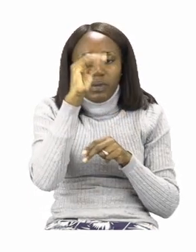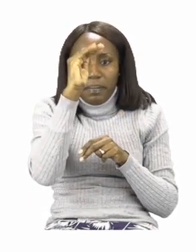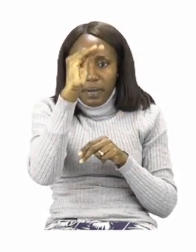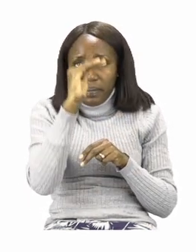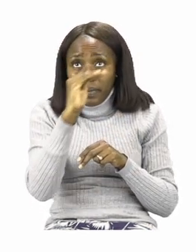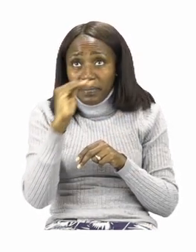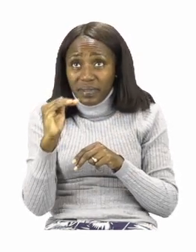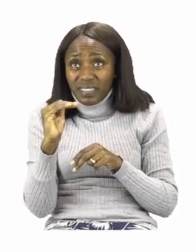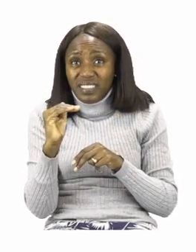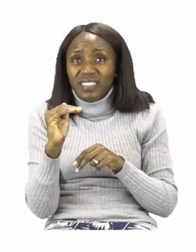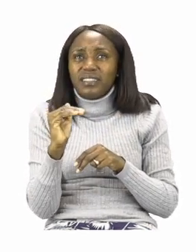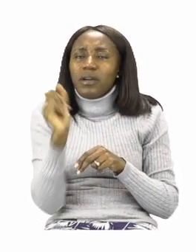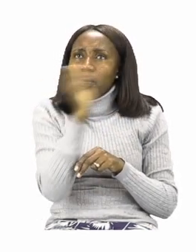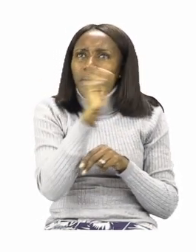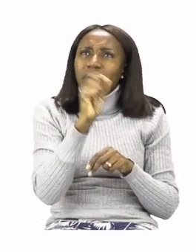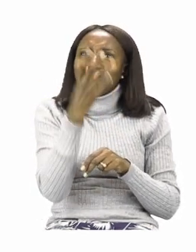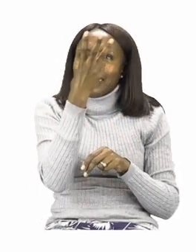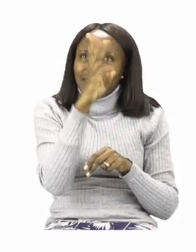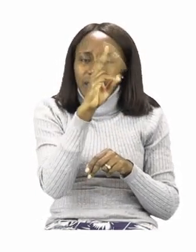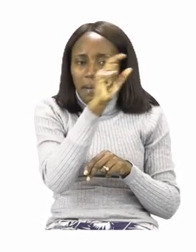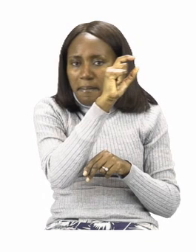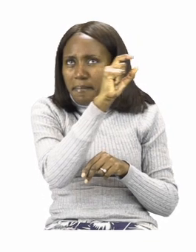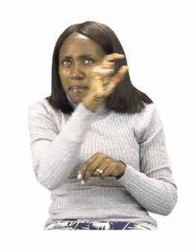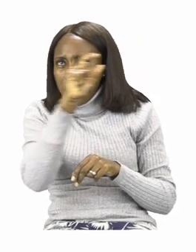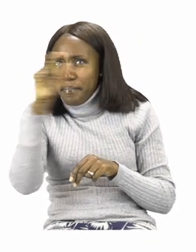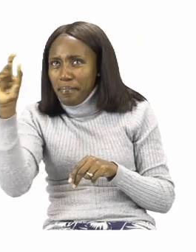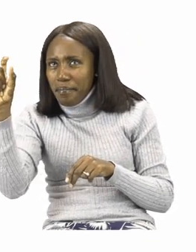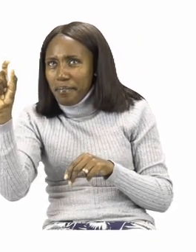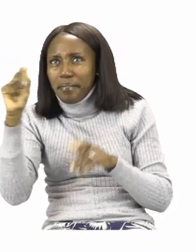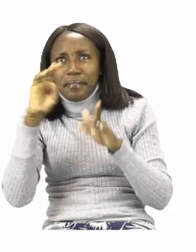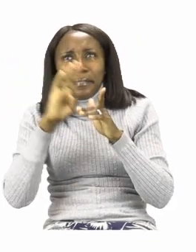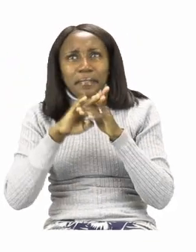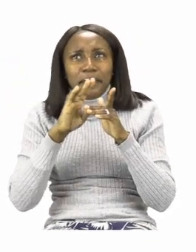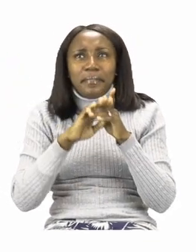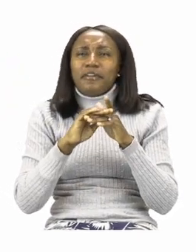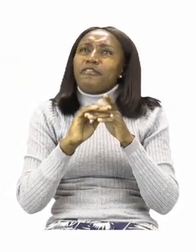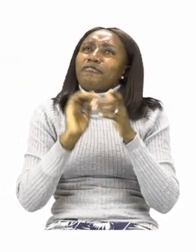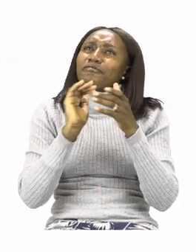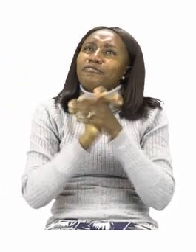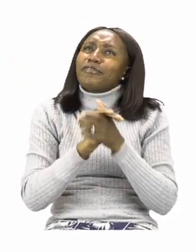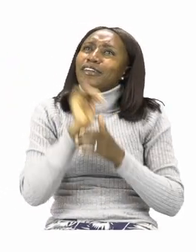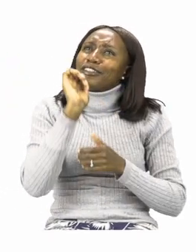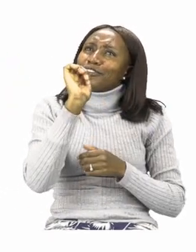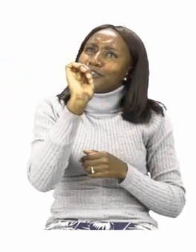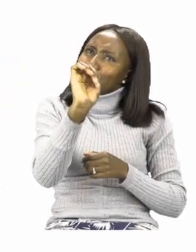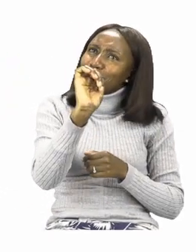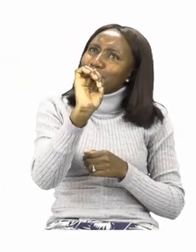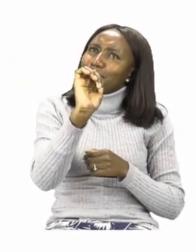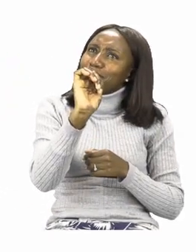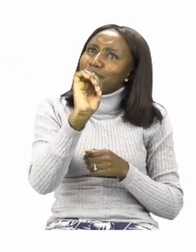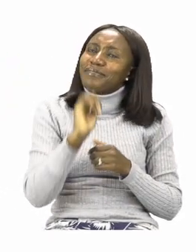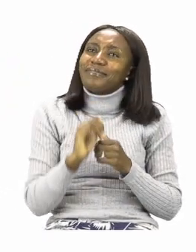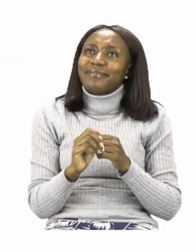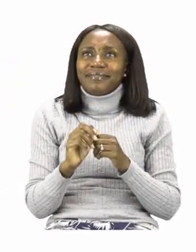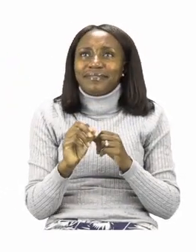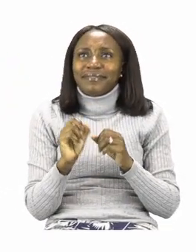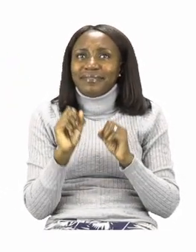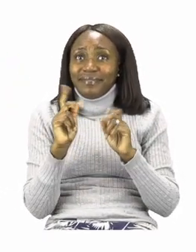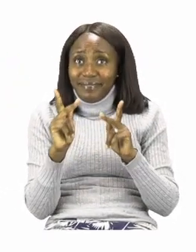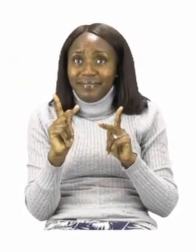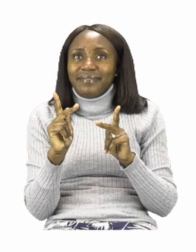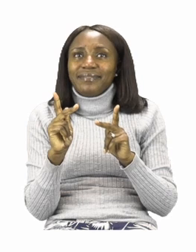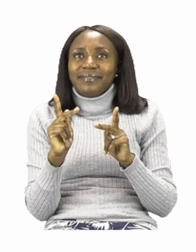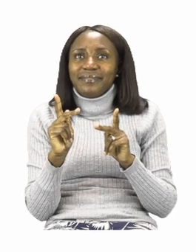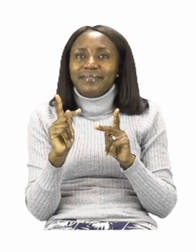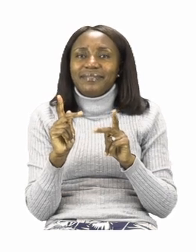write 6 sentences about your best friend. Okay, so you will see